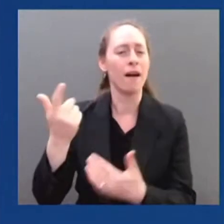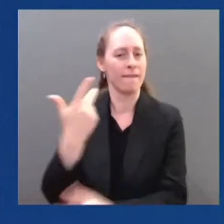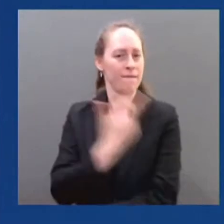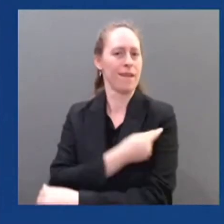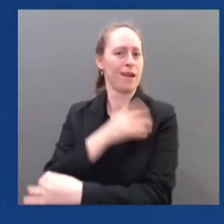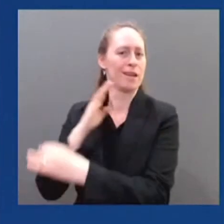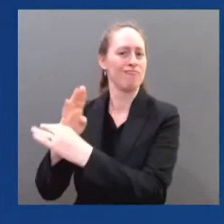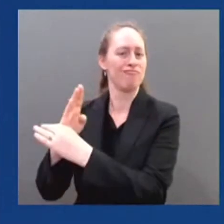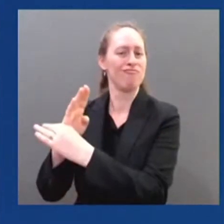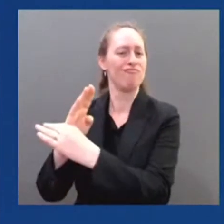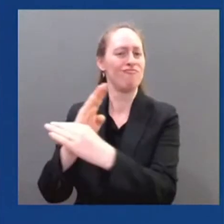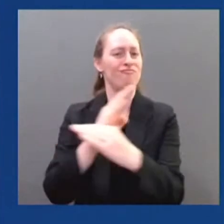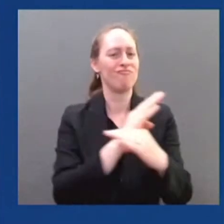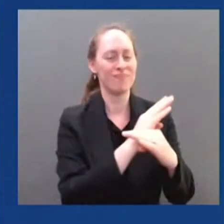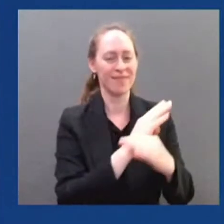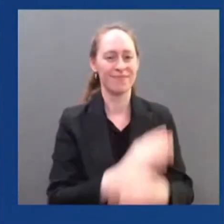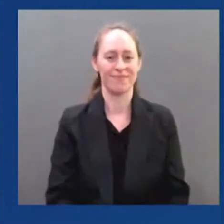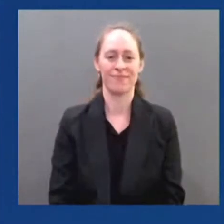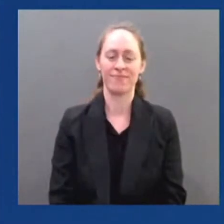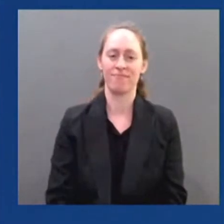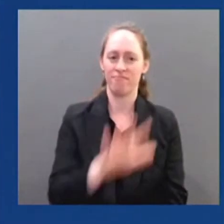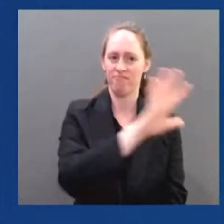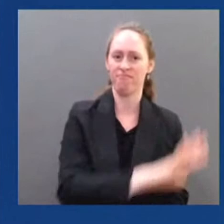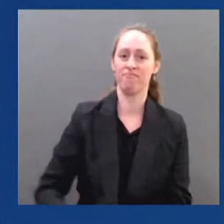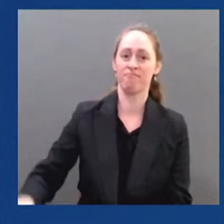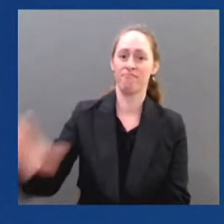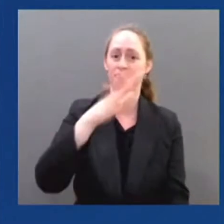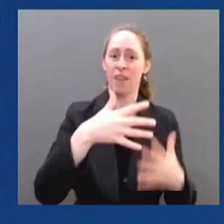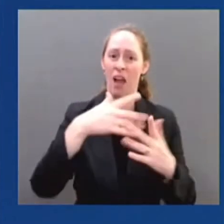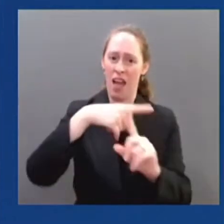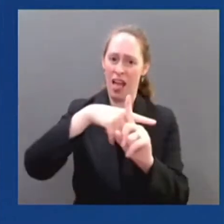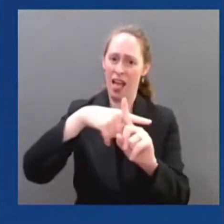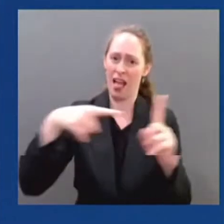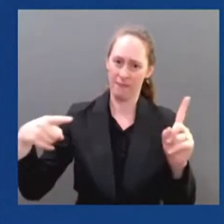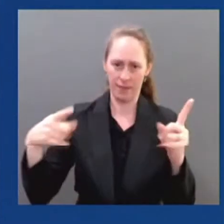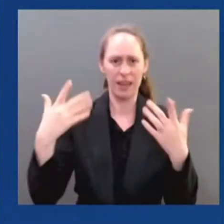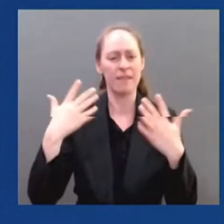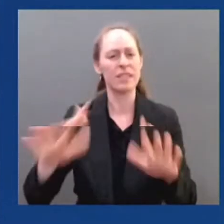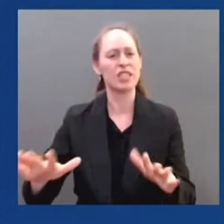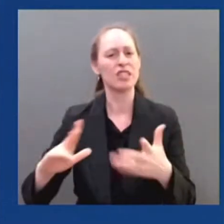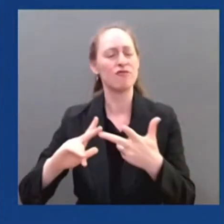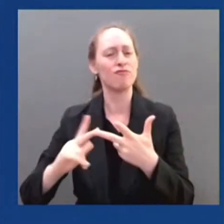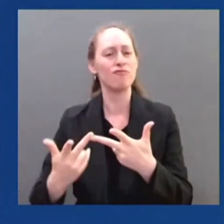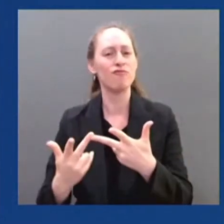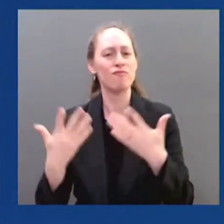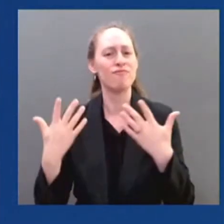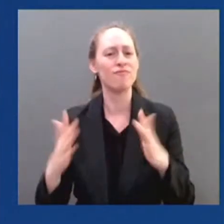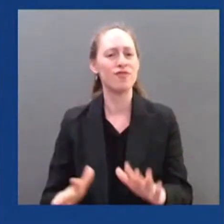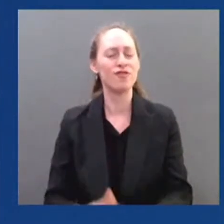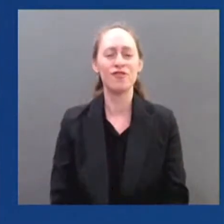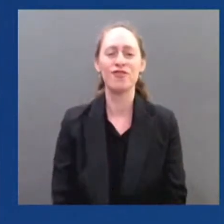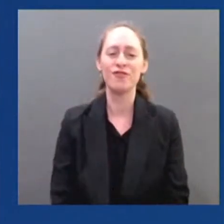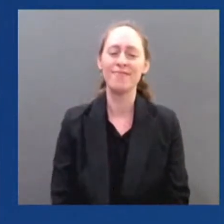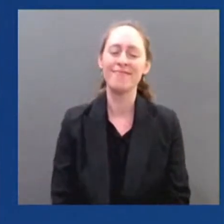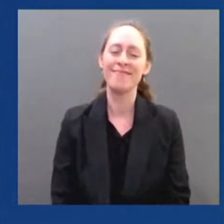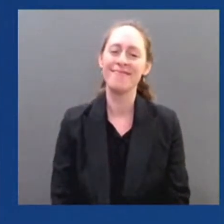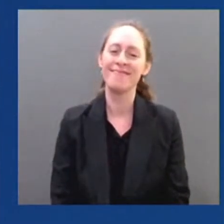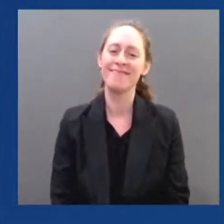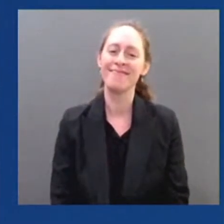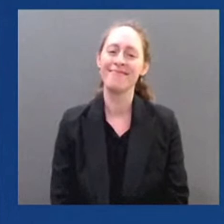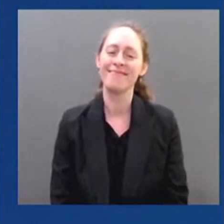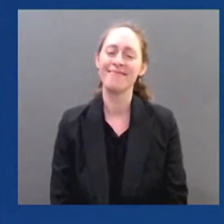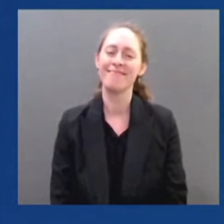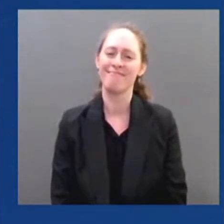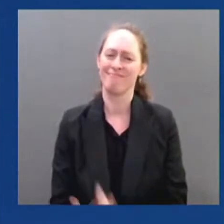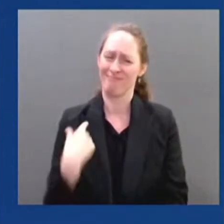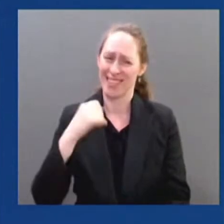because we have widespread availability of therapeutics like Paxlovid. So yes, we've made a lot of progress, but our job is not done. The